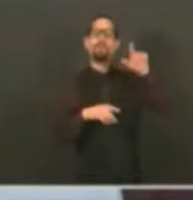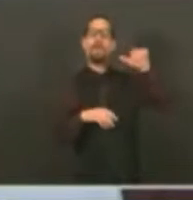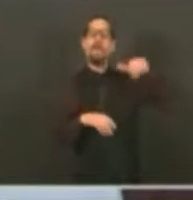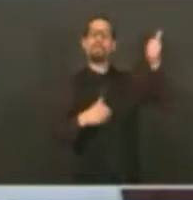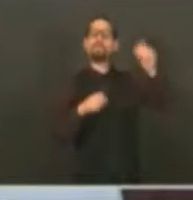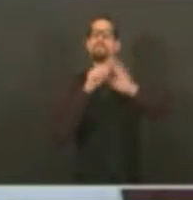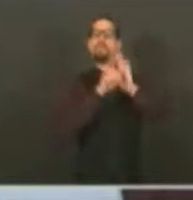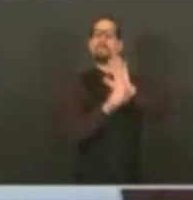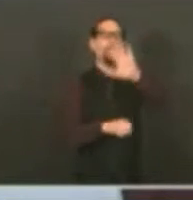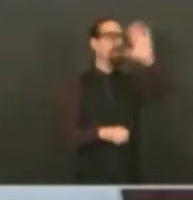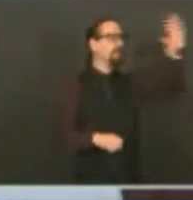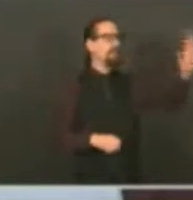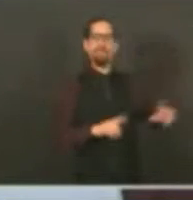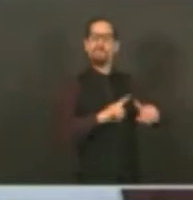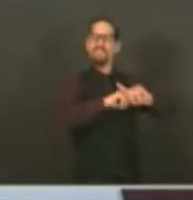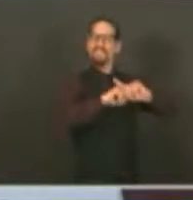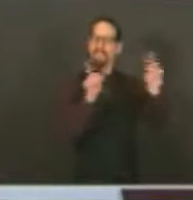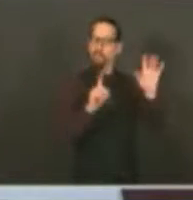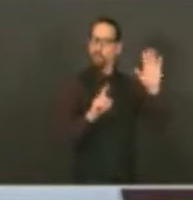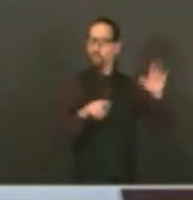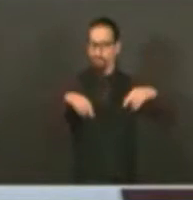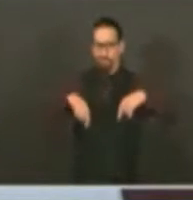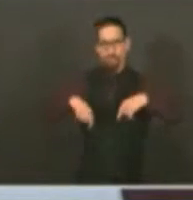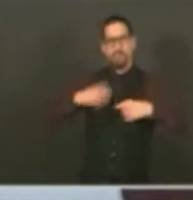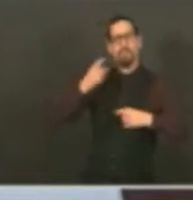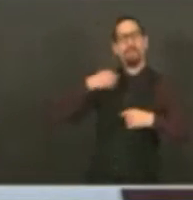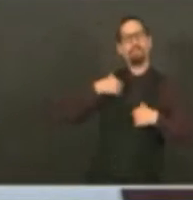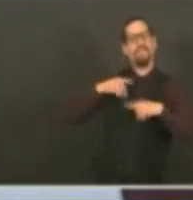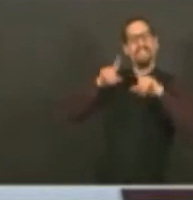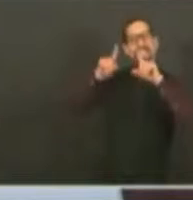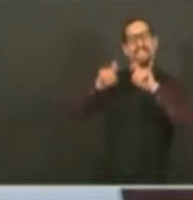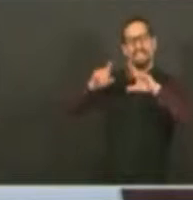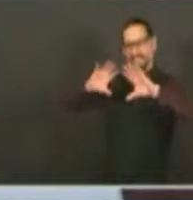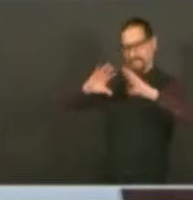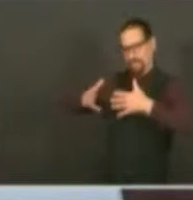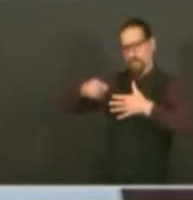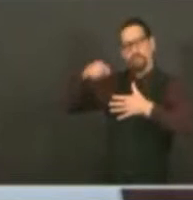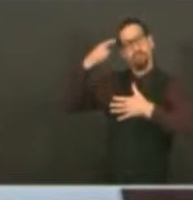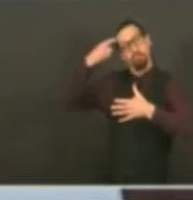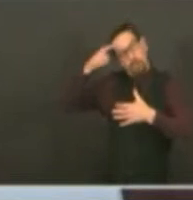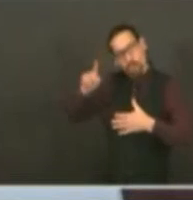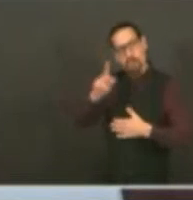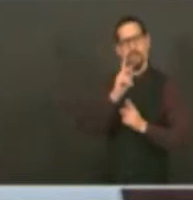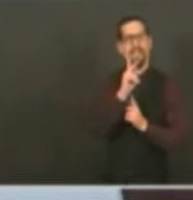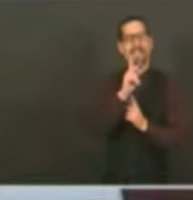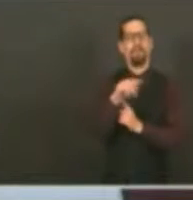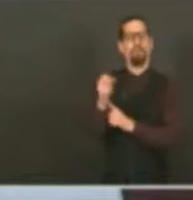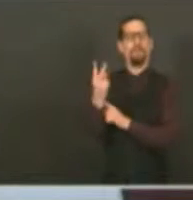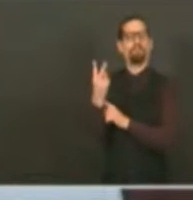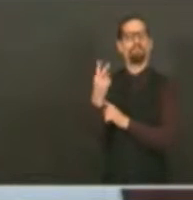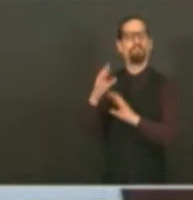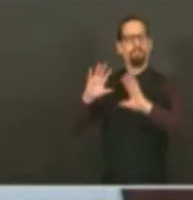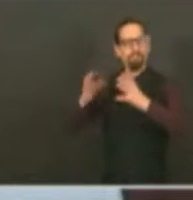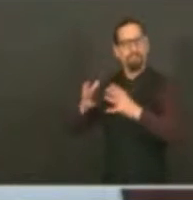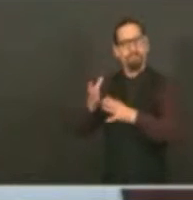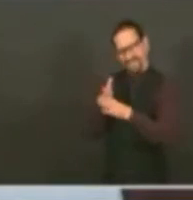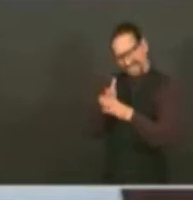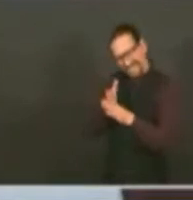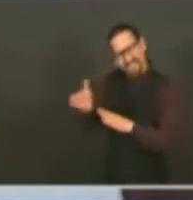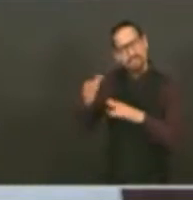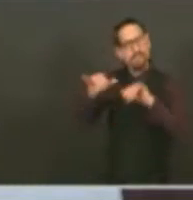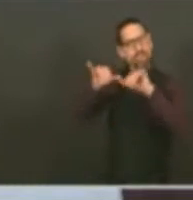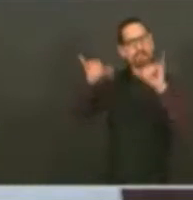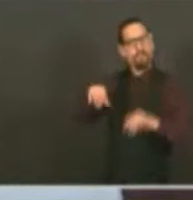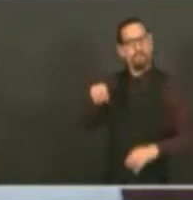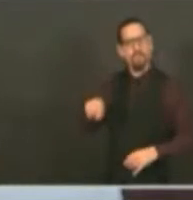Like we're seeing very low positivity rates in the K through 12 testing system. At a testing event at Ella